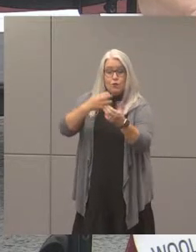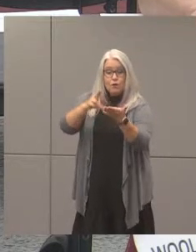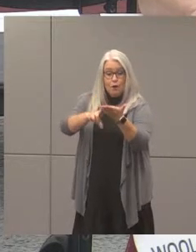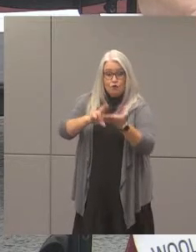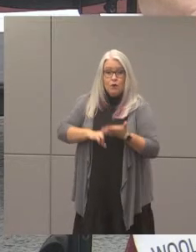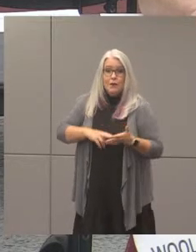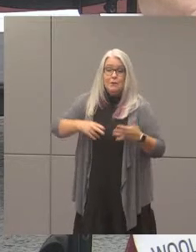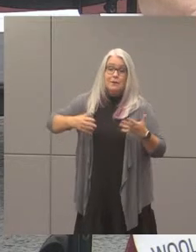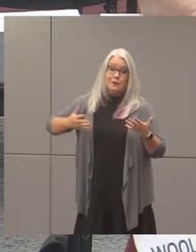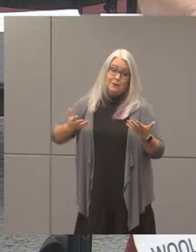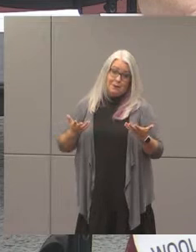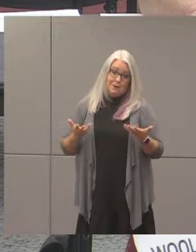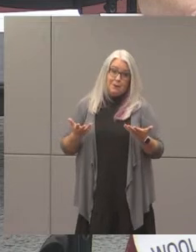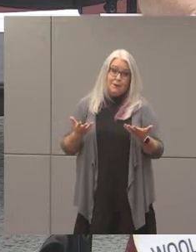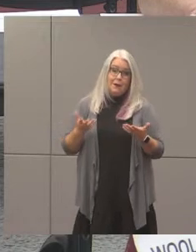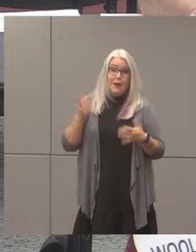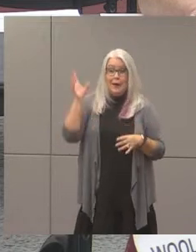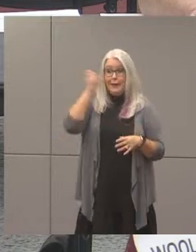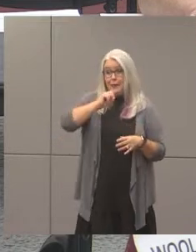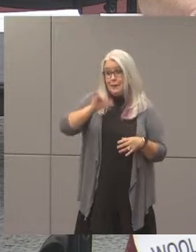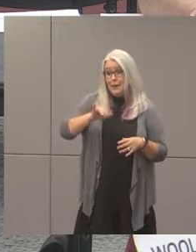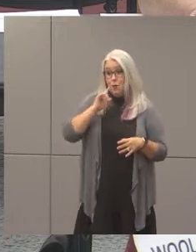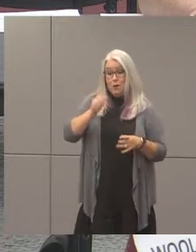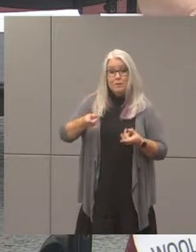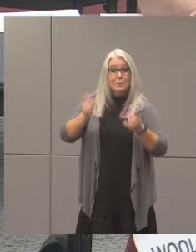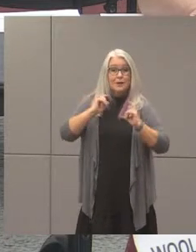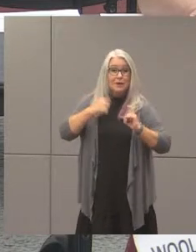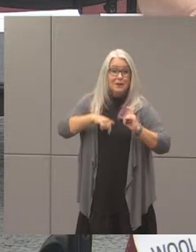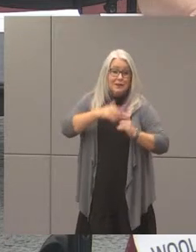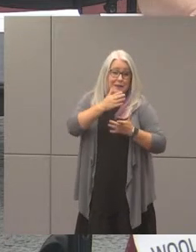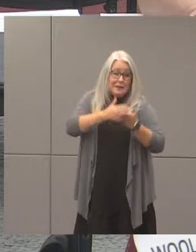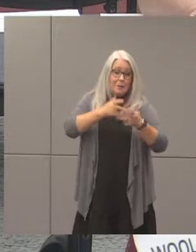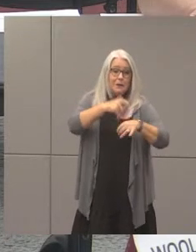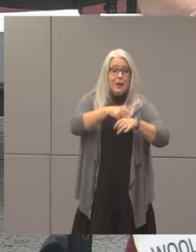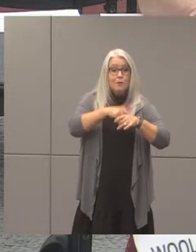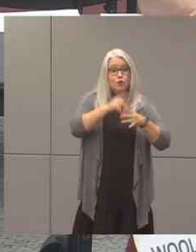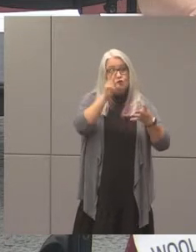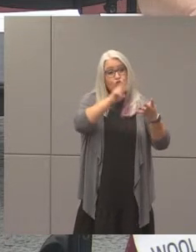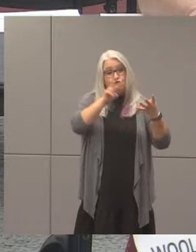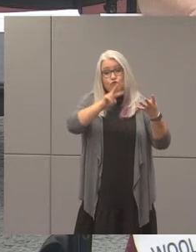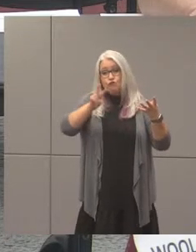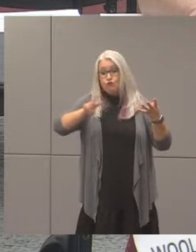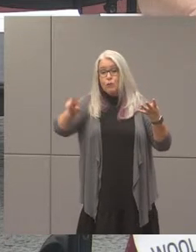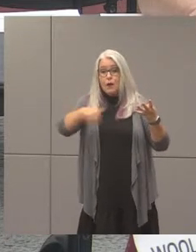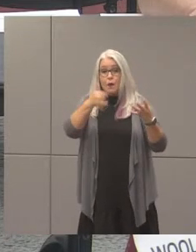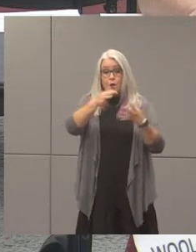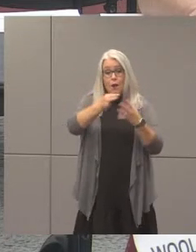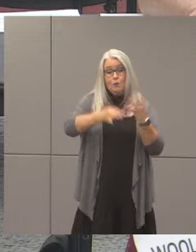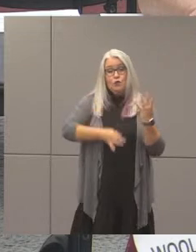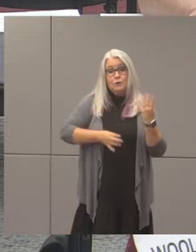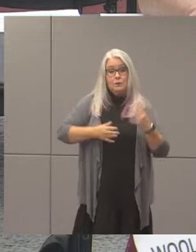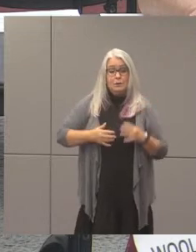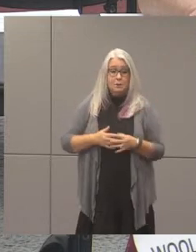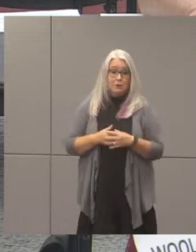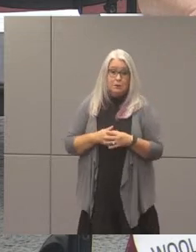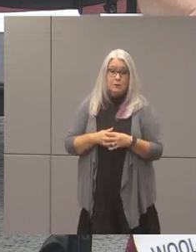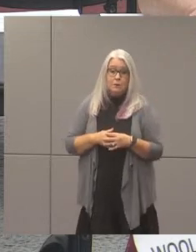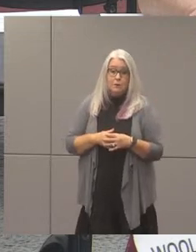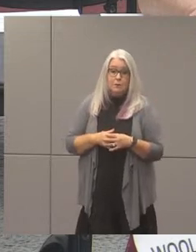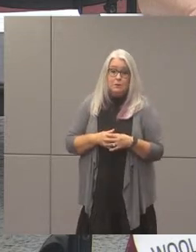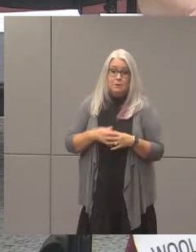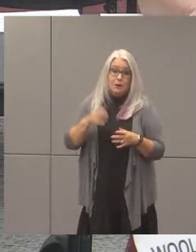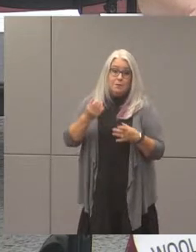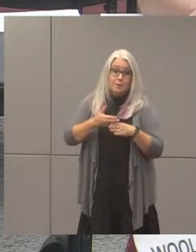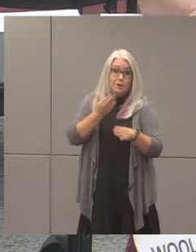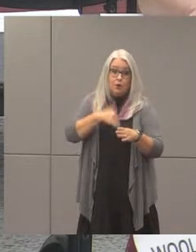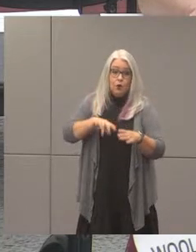but I guess that will give us some time too to look at our options as well. before we jump back